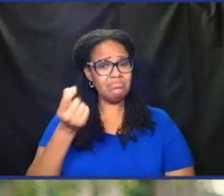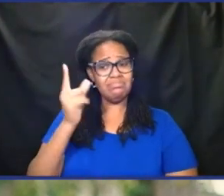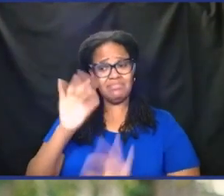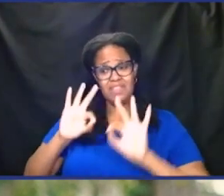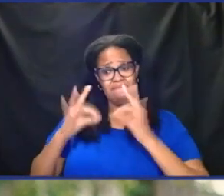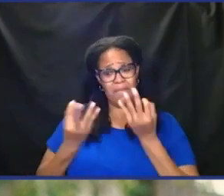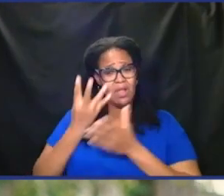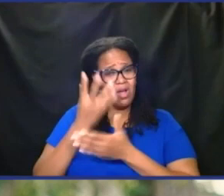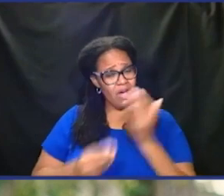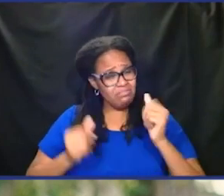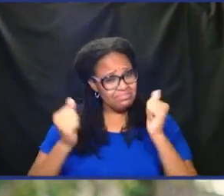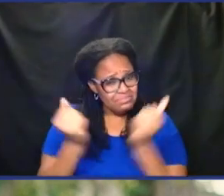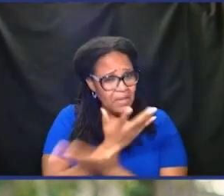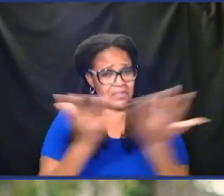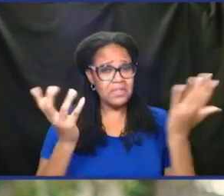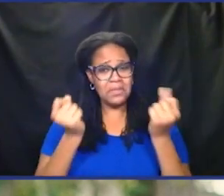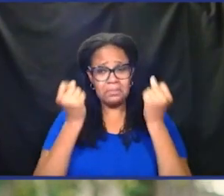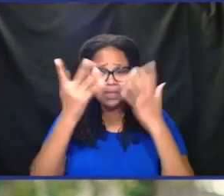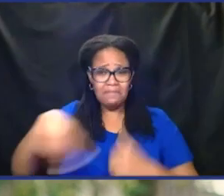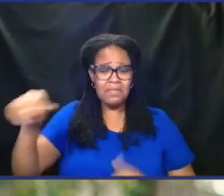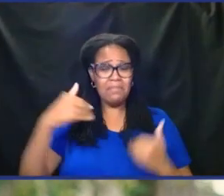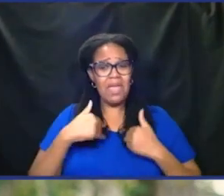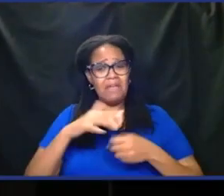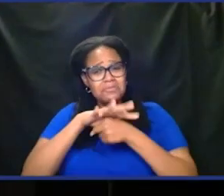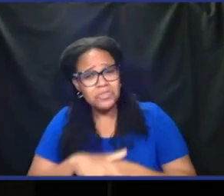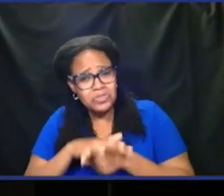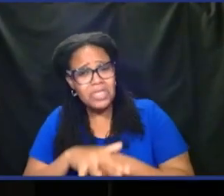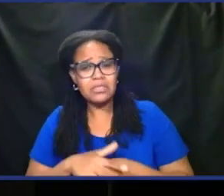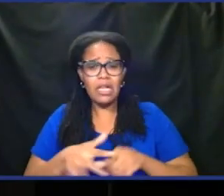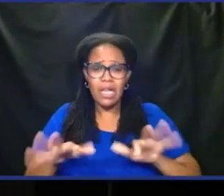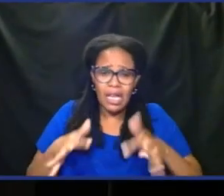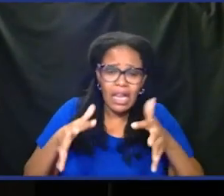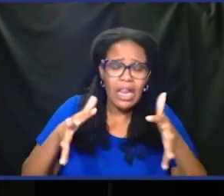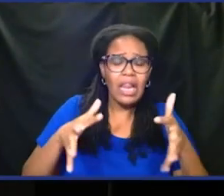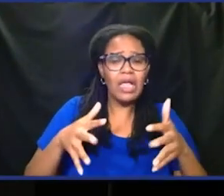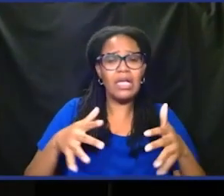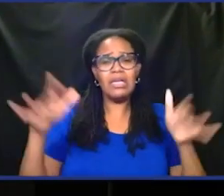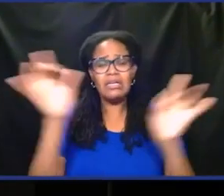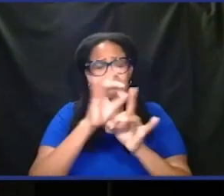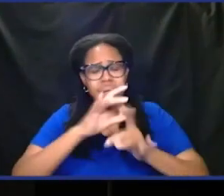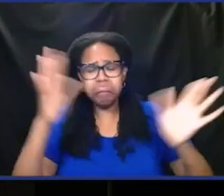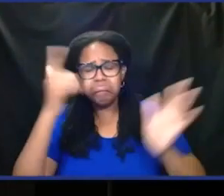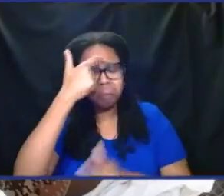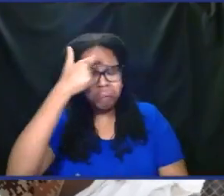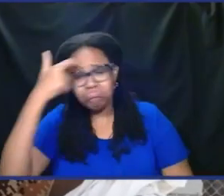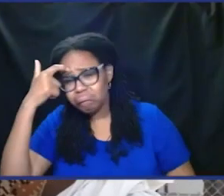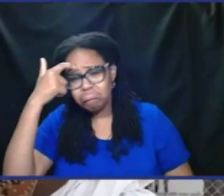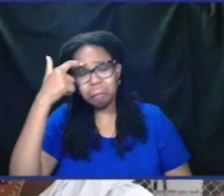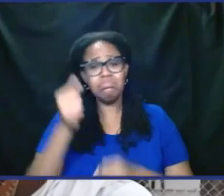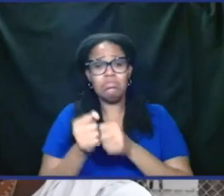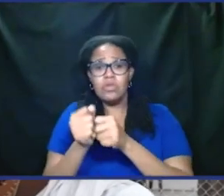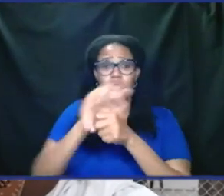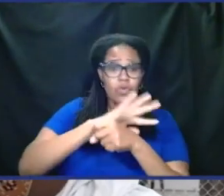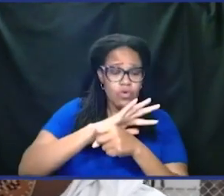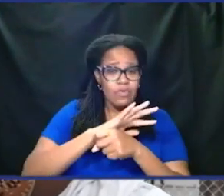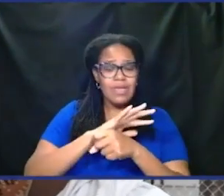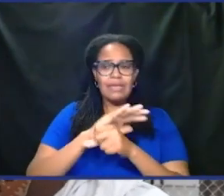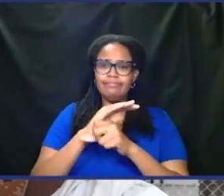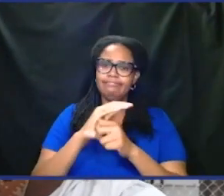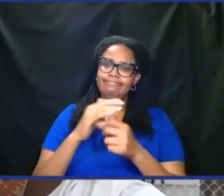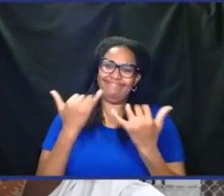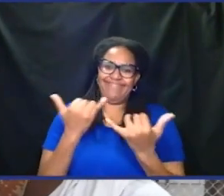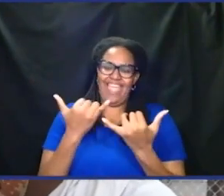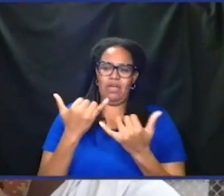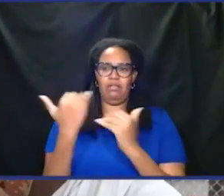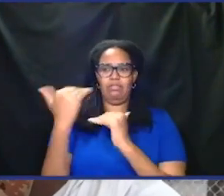many need help with stress, anxiety, and trauma. The COVID-19 pandemic limits how staff can interact with patients.